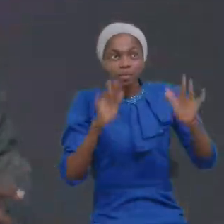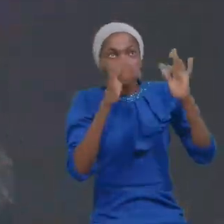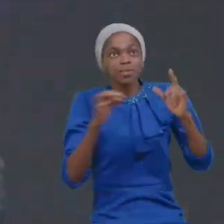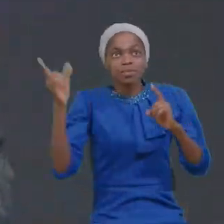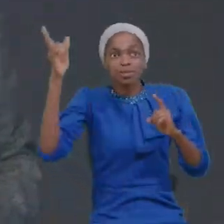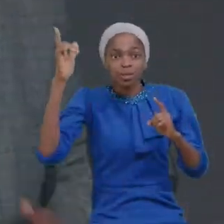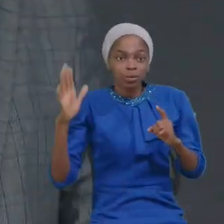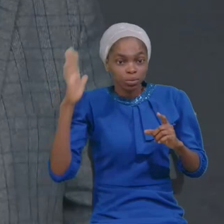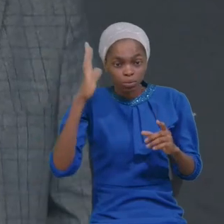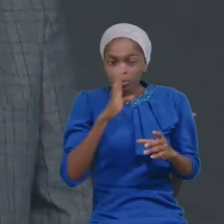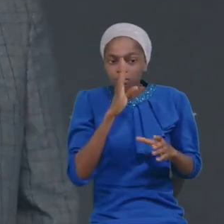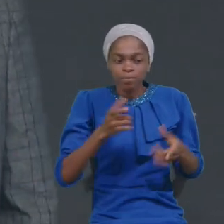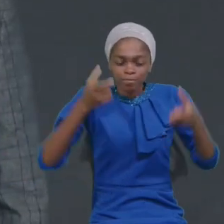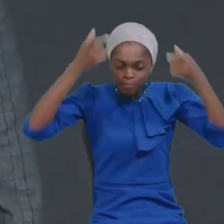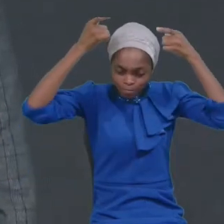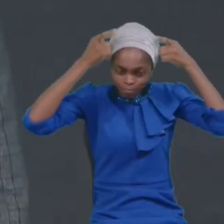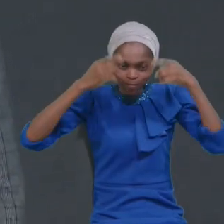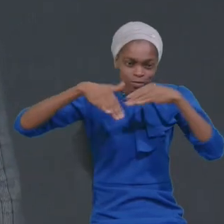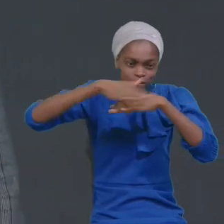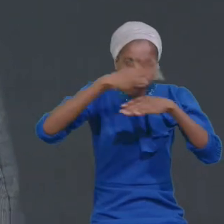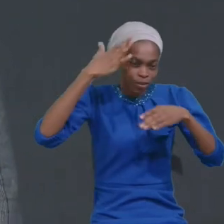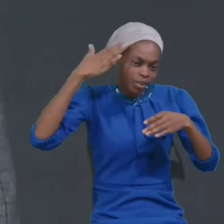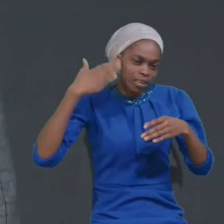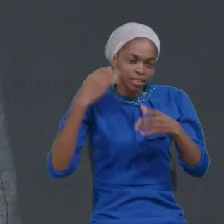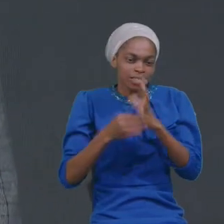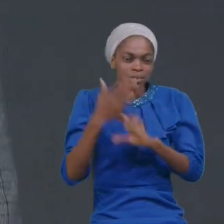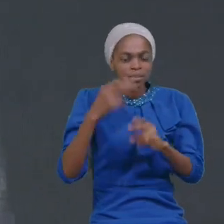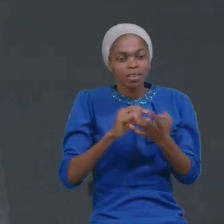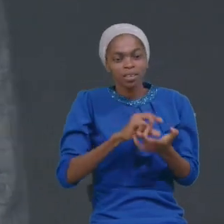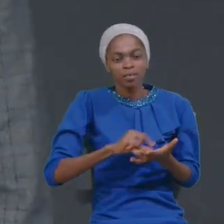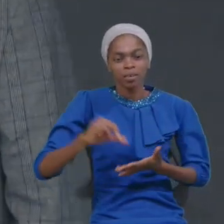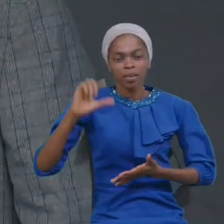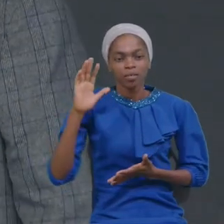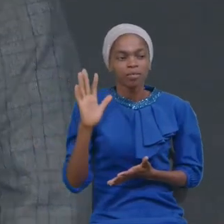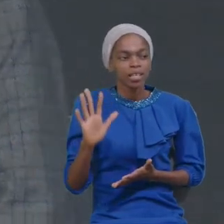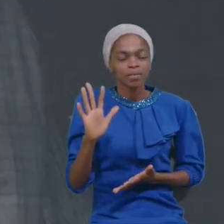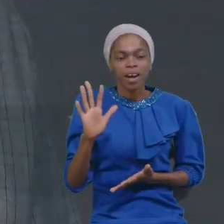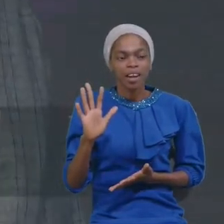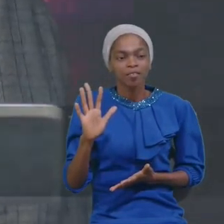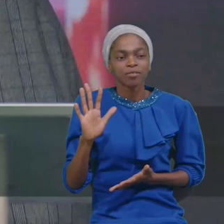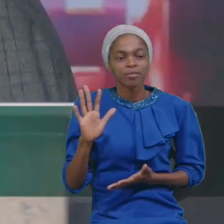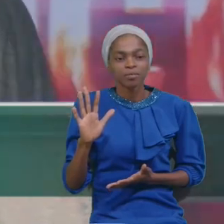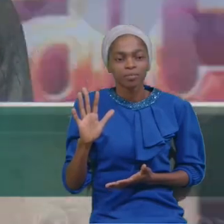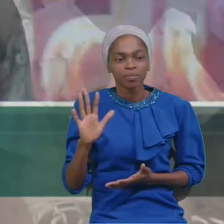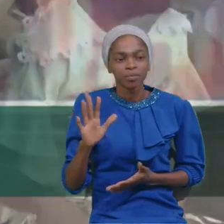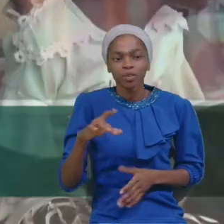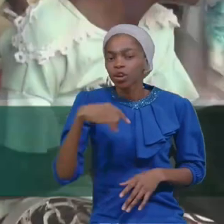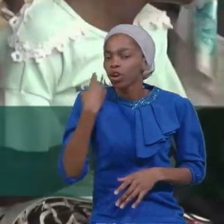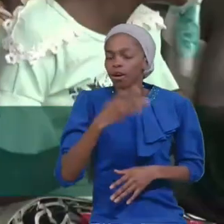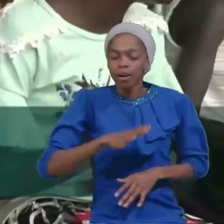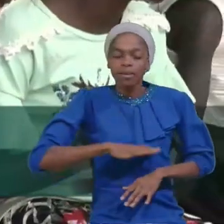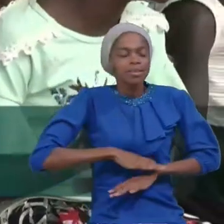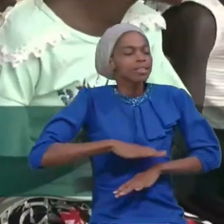in verse 5, who satisfies thy mouth with good things? I didn't hear your